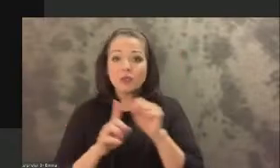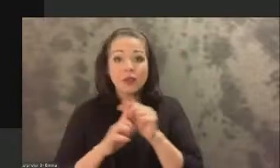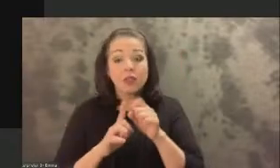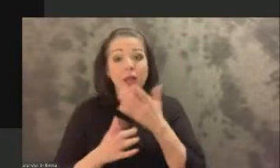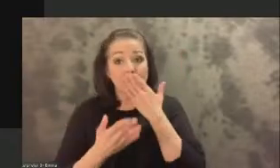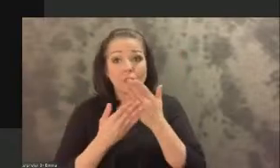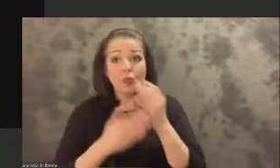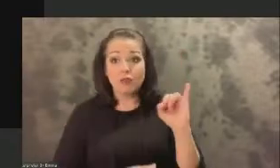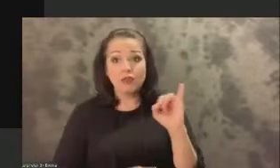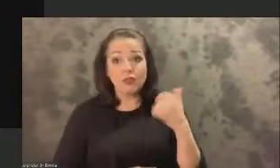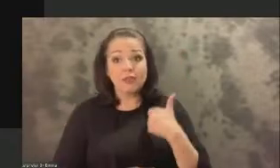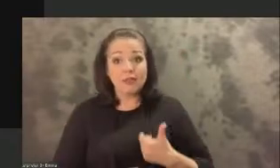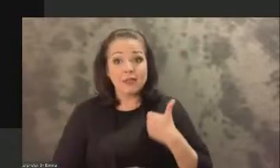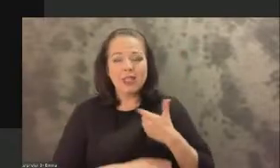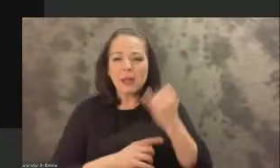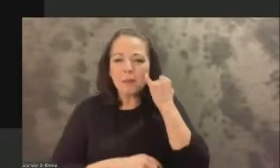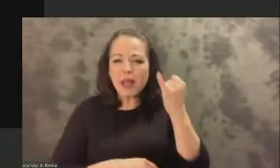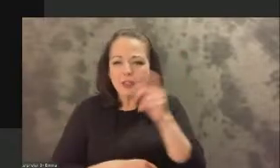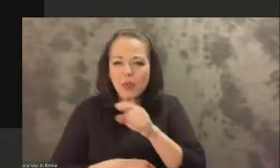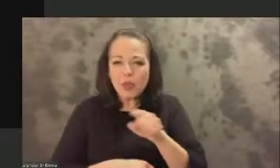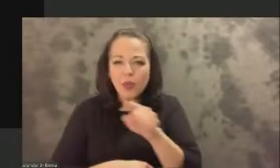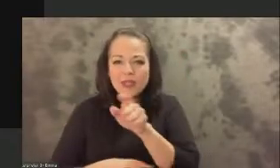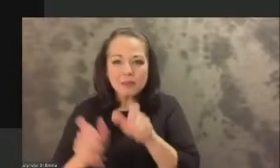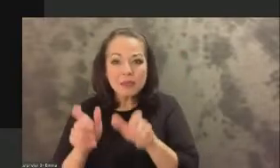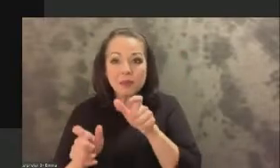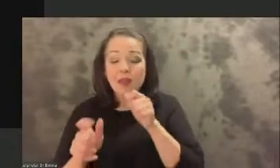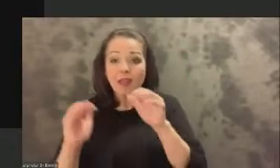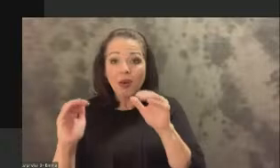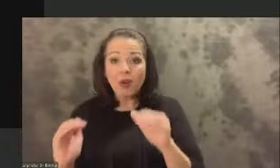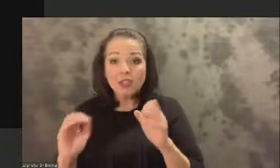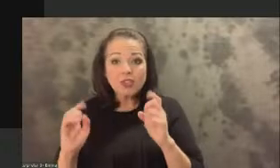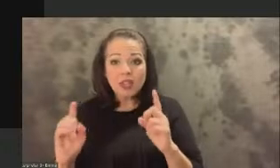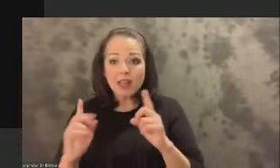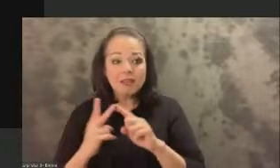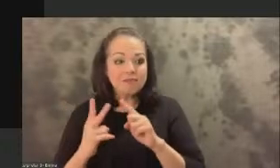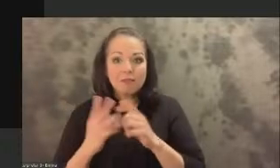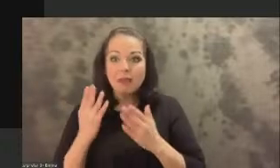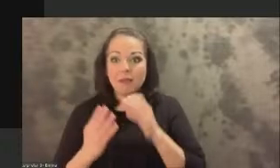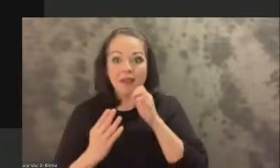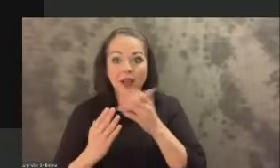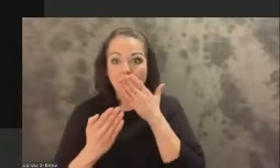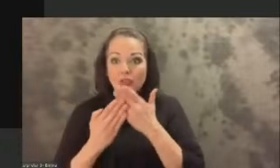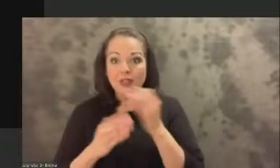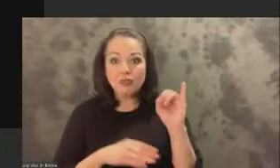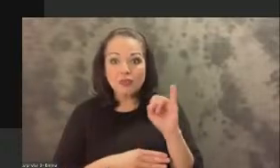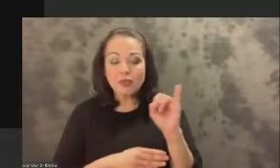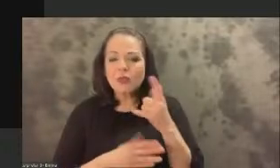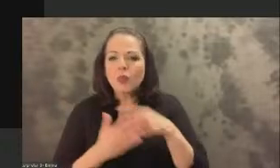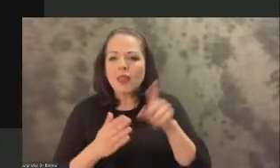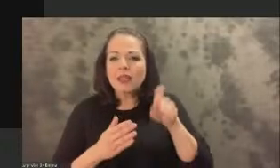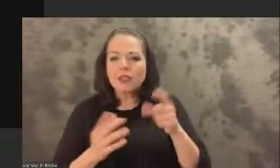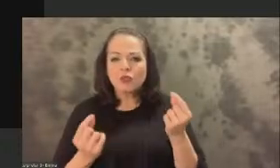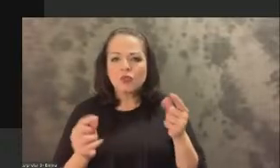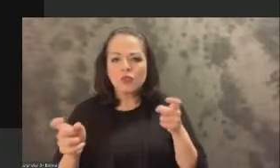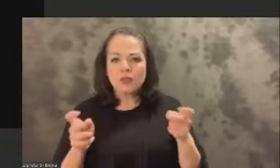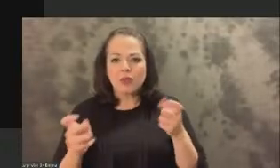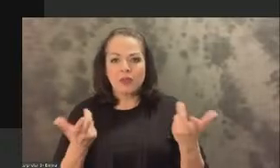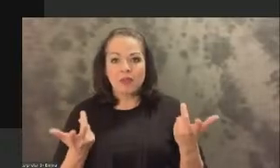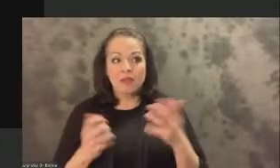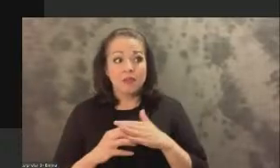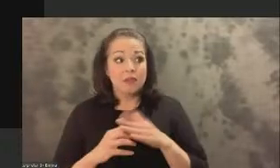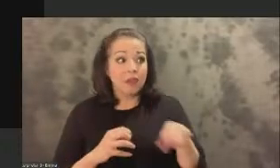just imagine the people who maybe are lower educated or not as well insured, what they're having to deal with just to try